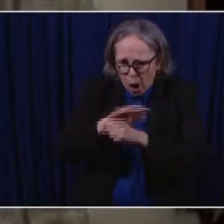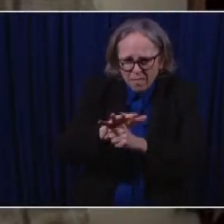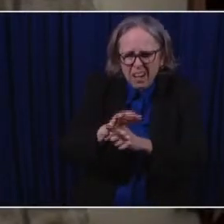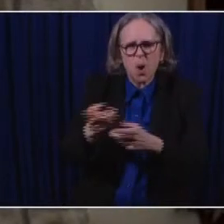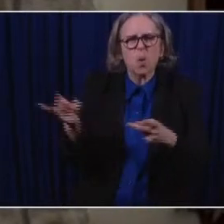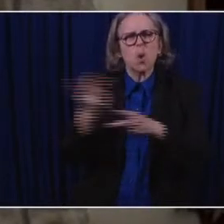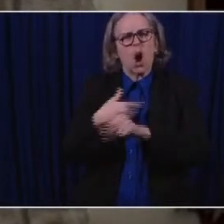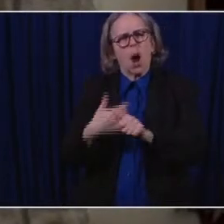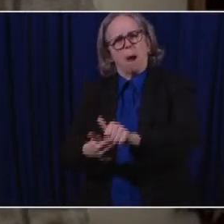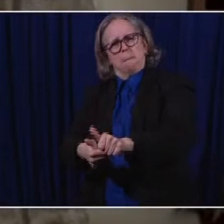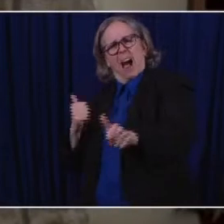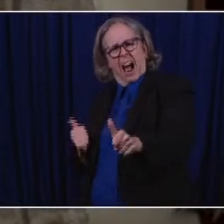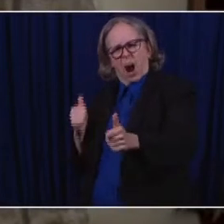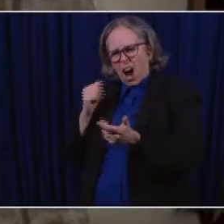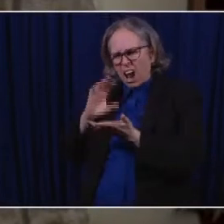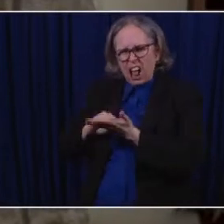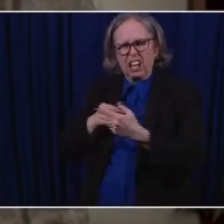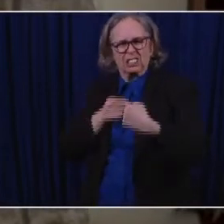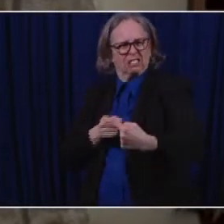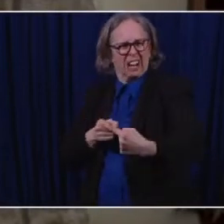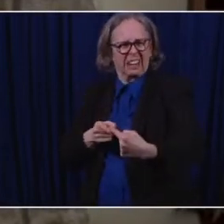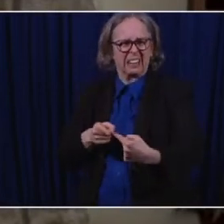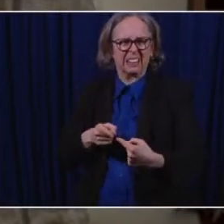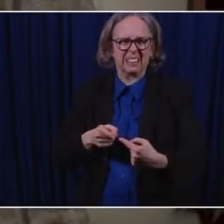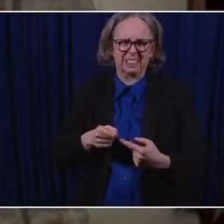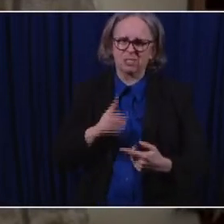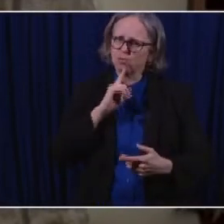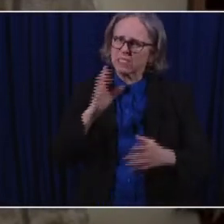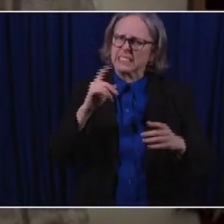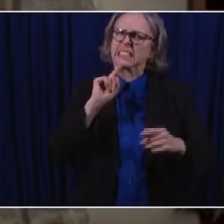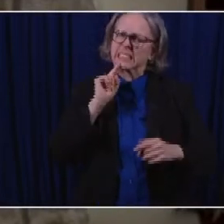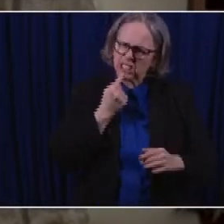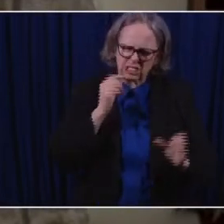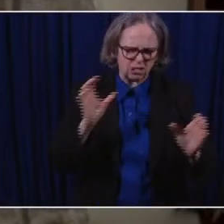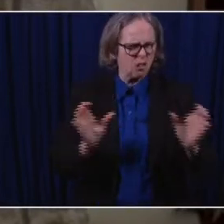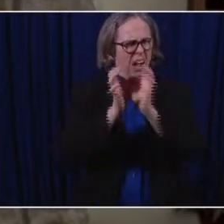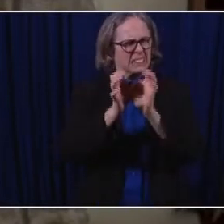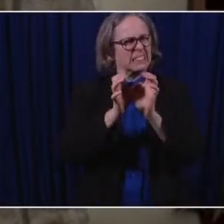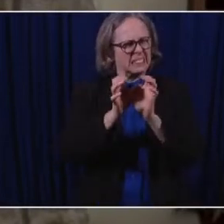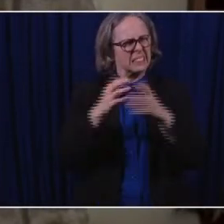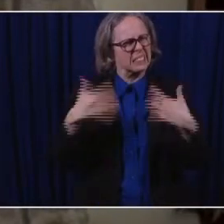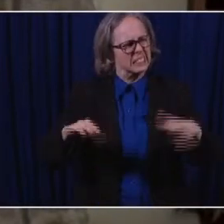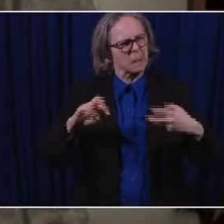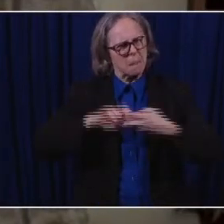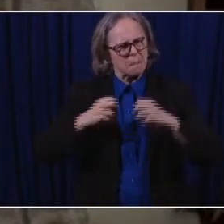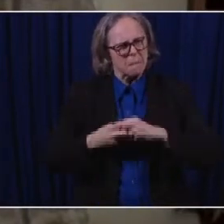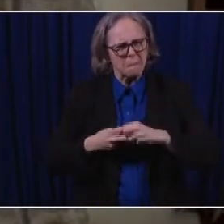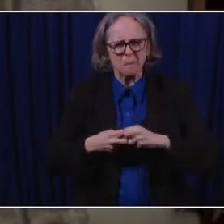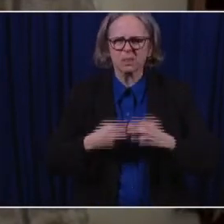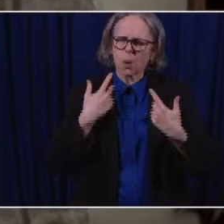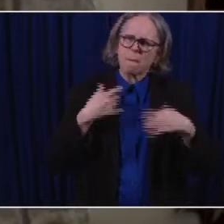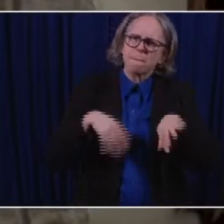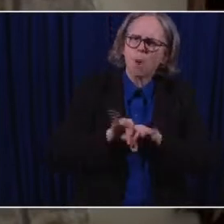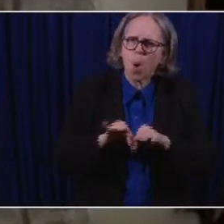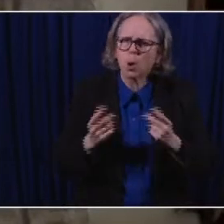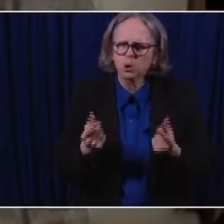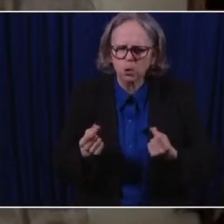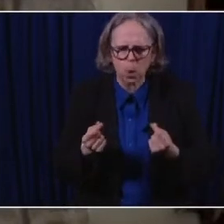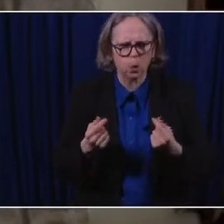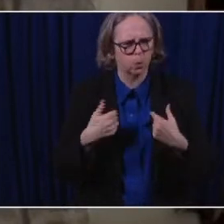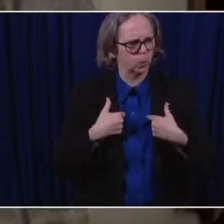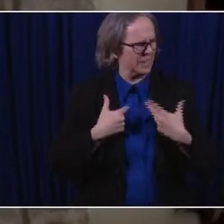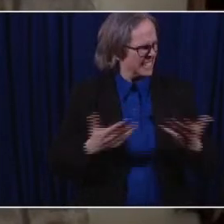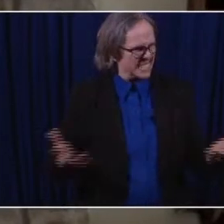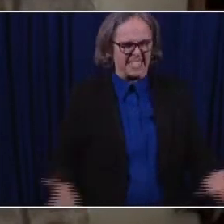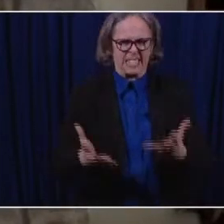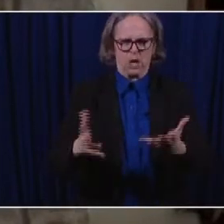And I felt I had to take action to stem this crisis. And, I got the question earlier,